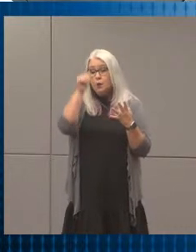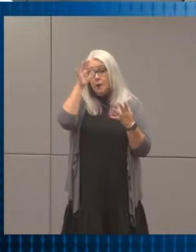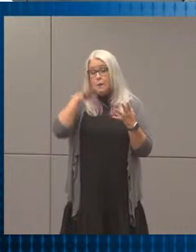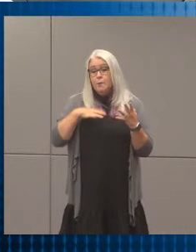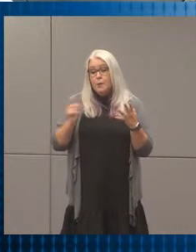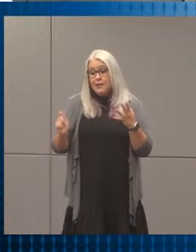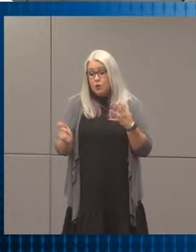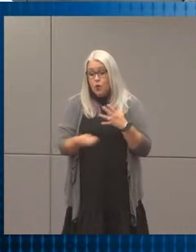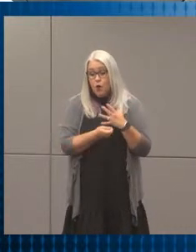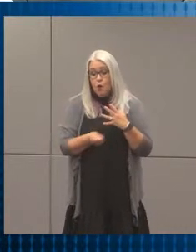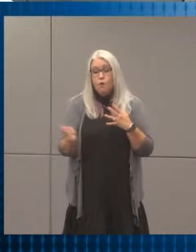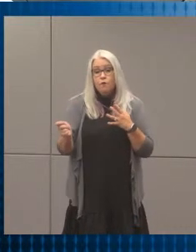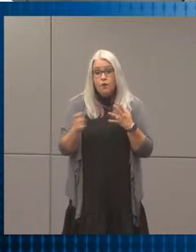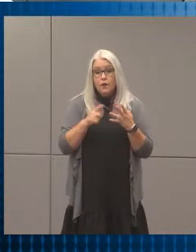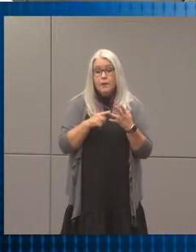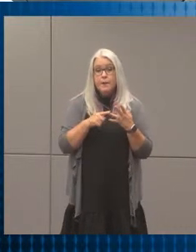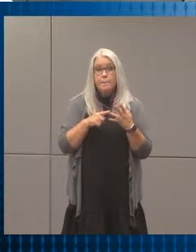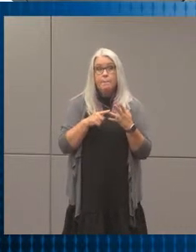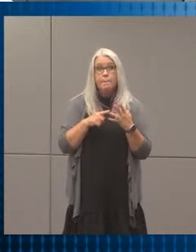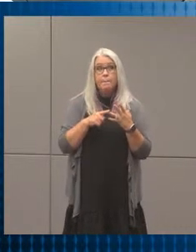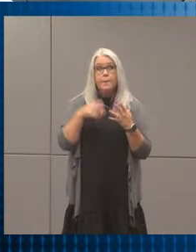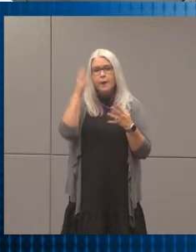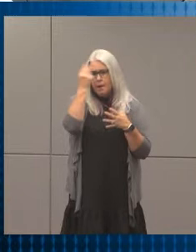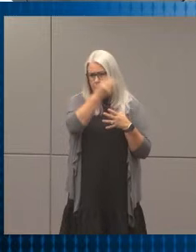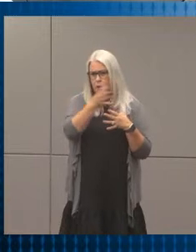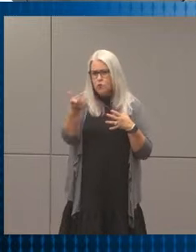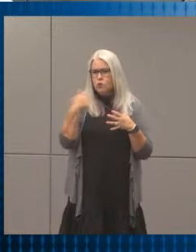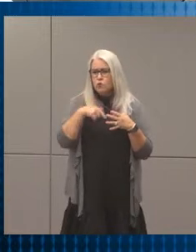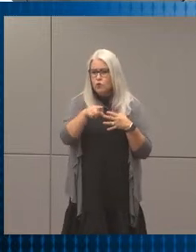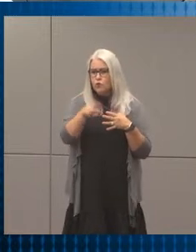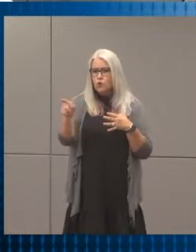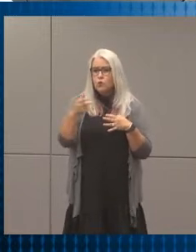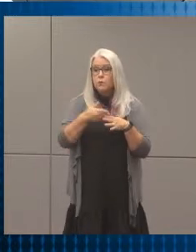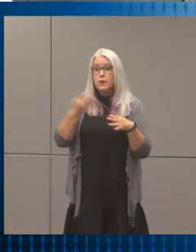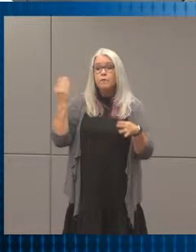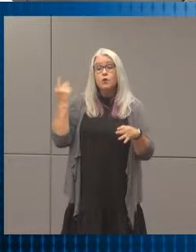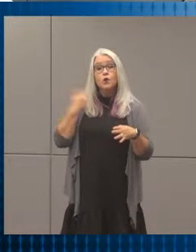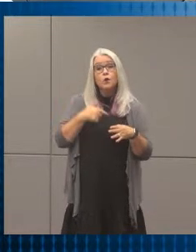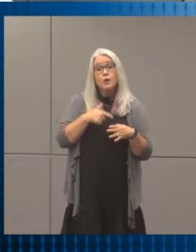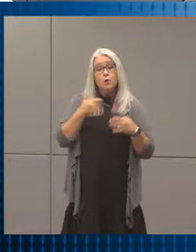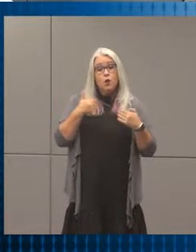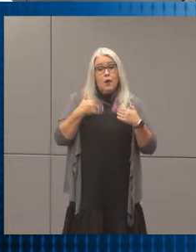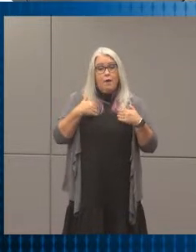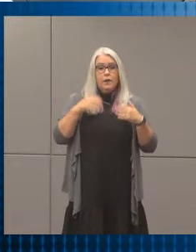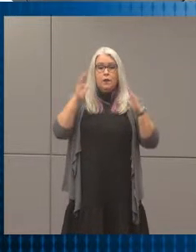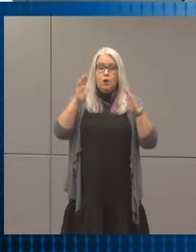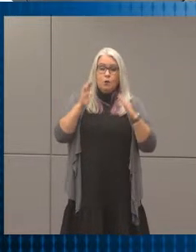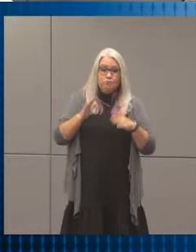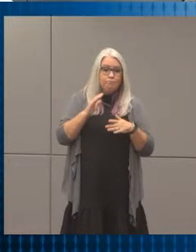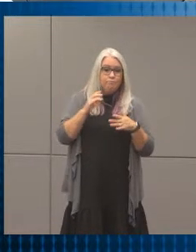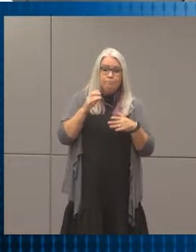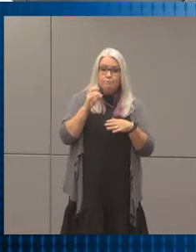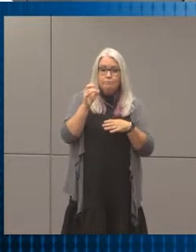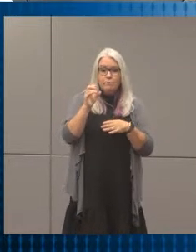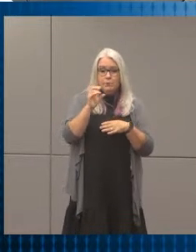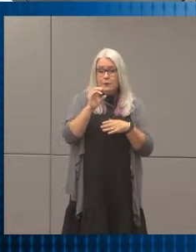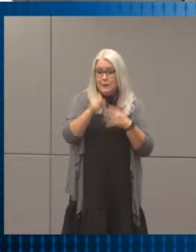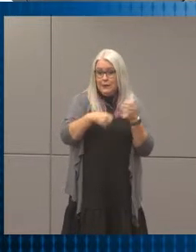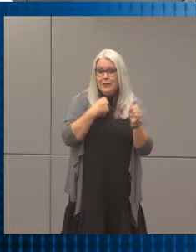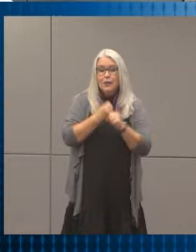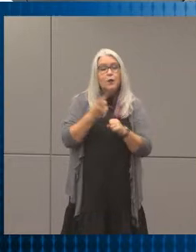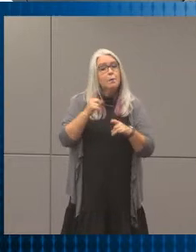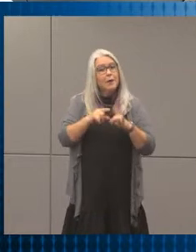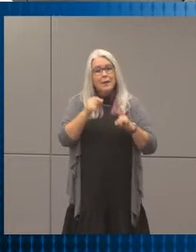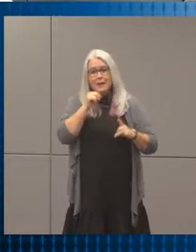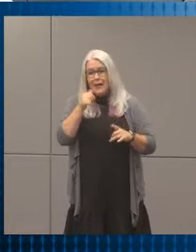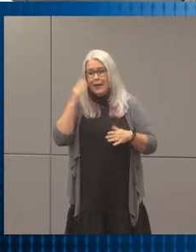team, I mentioned to you guys previously that they were having a phenomenal season. We did not end the